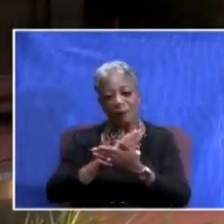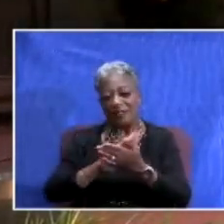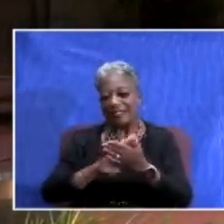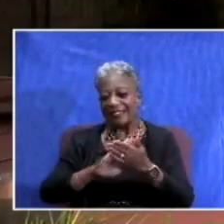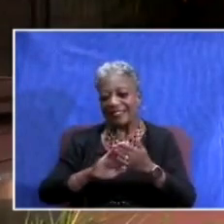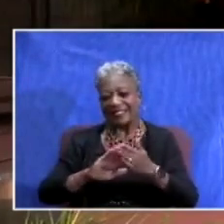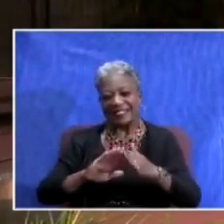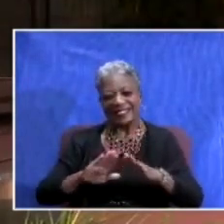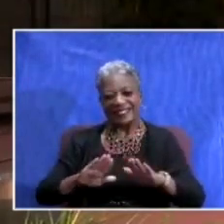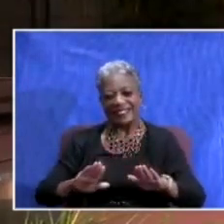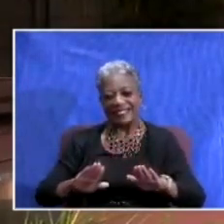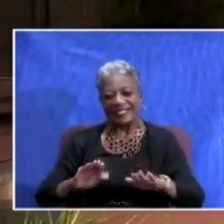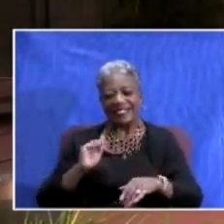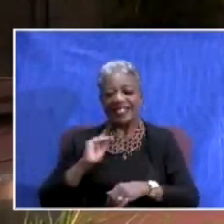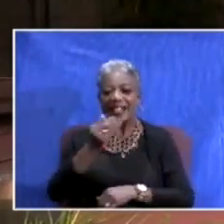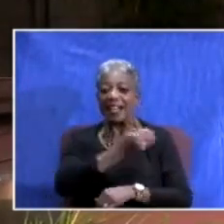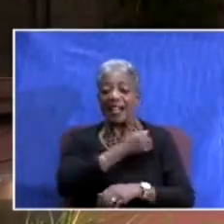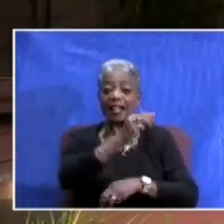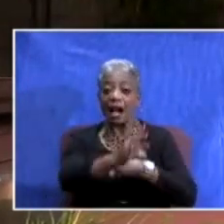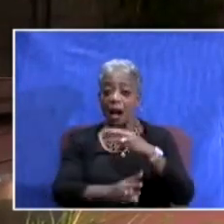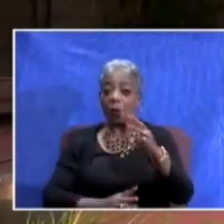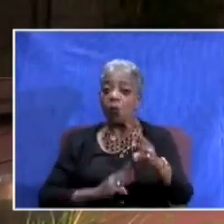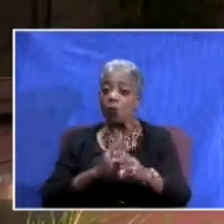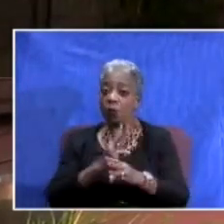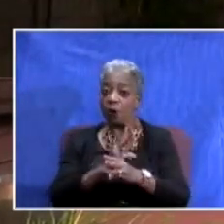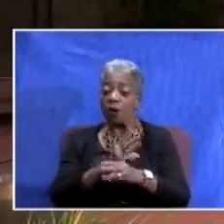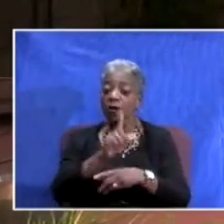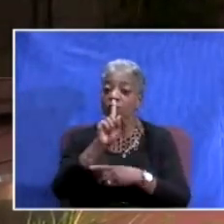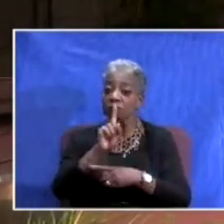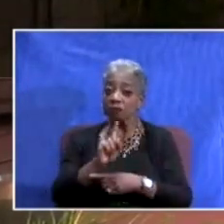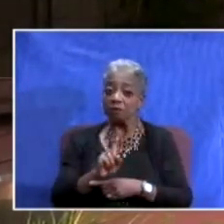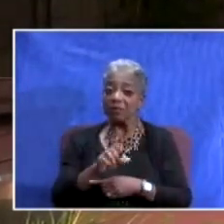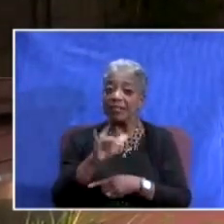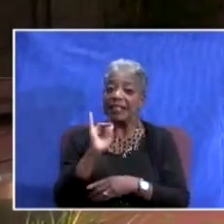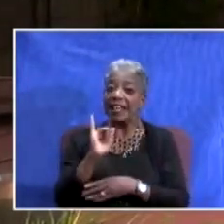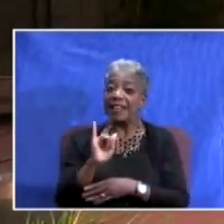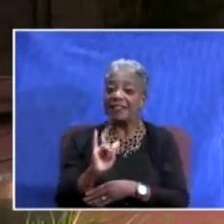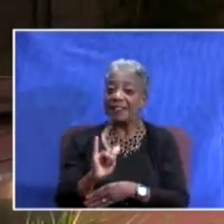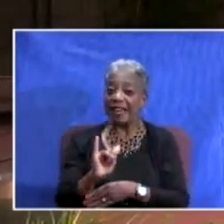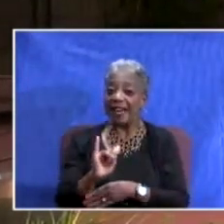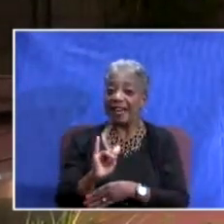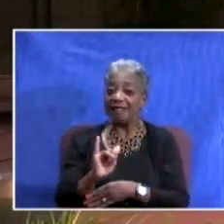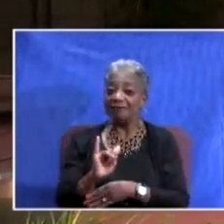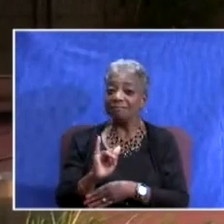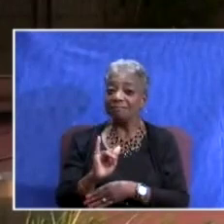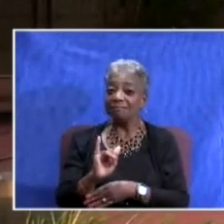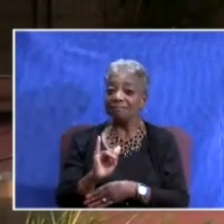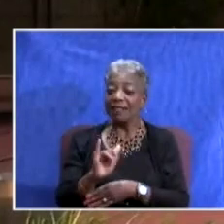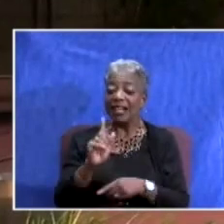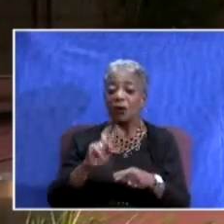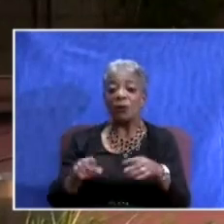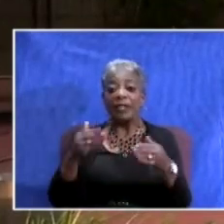And that's what our world needs. You will not have peace